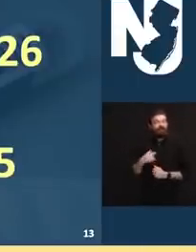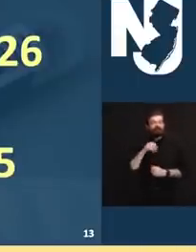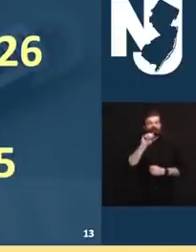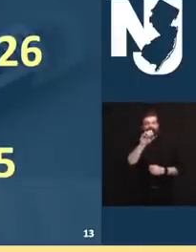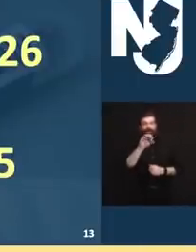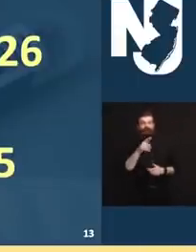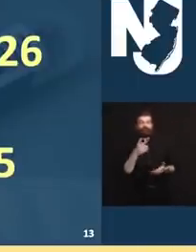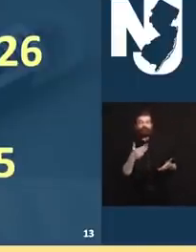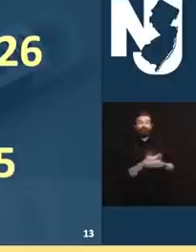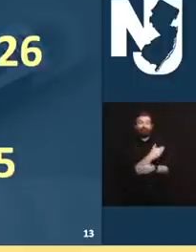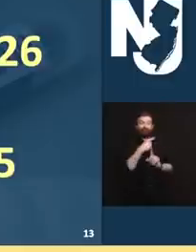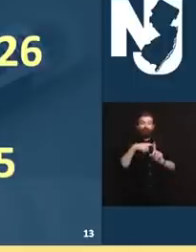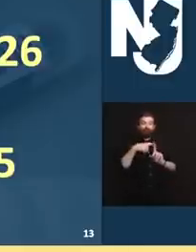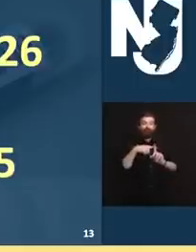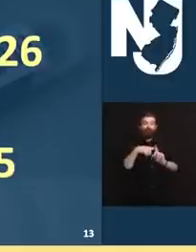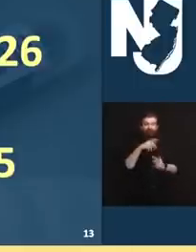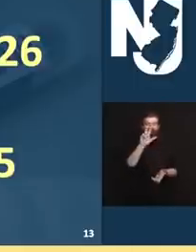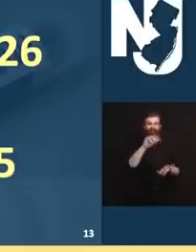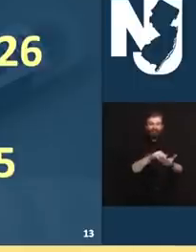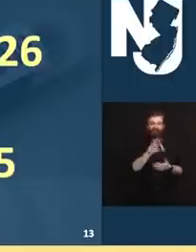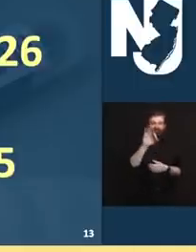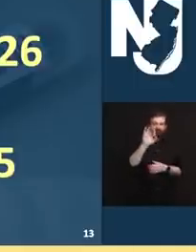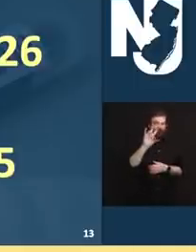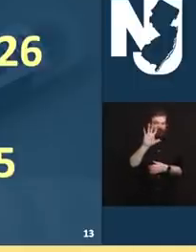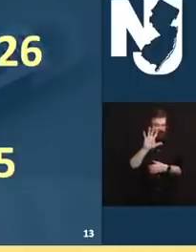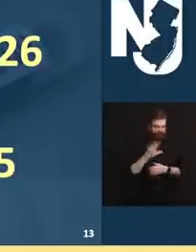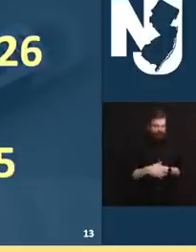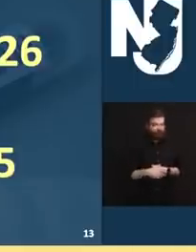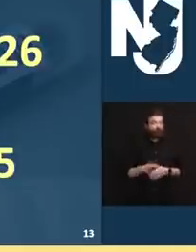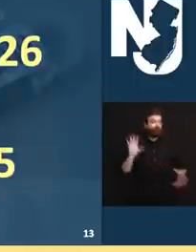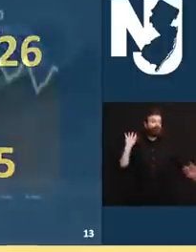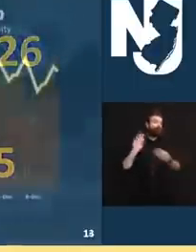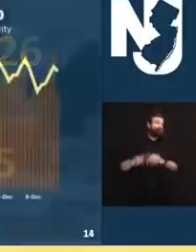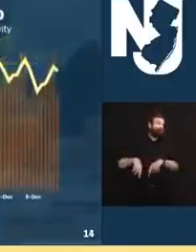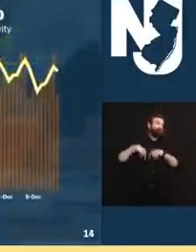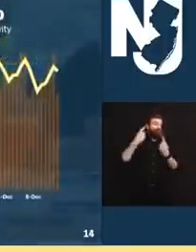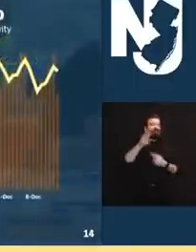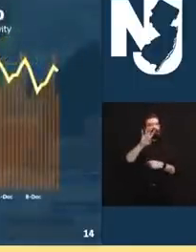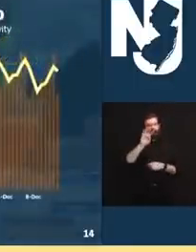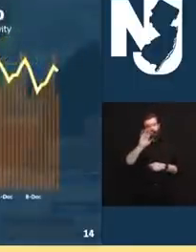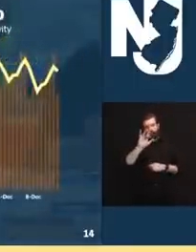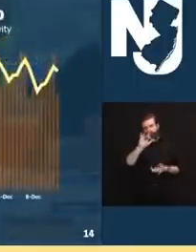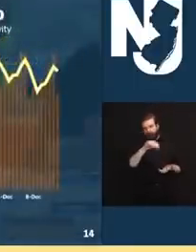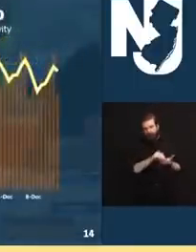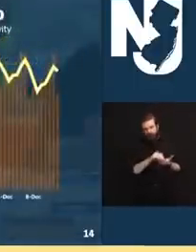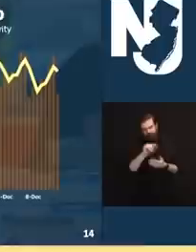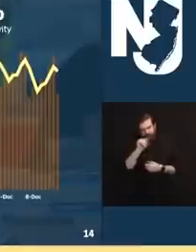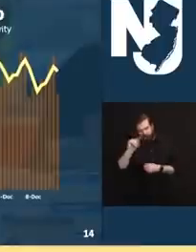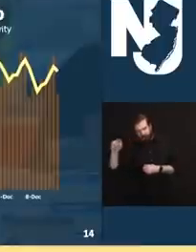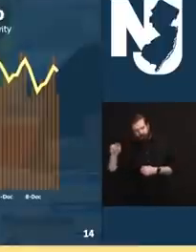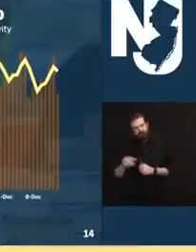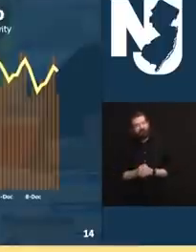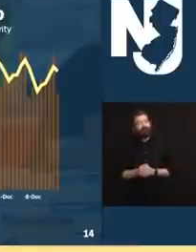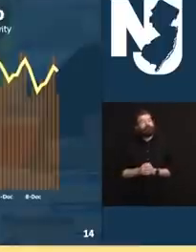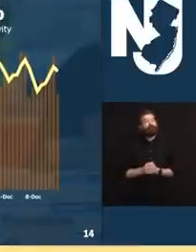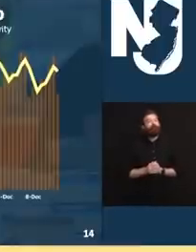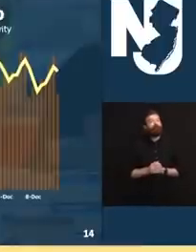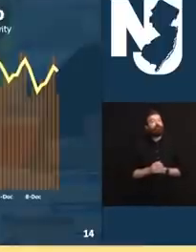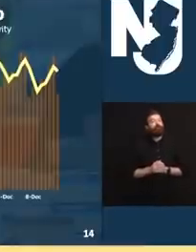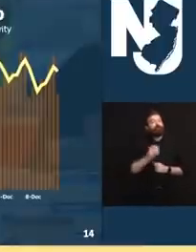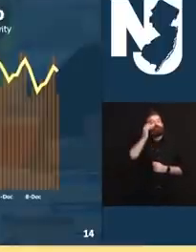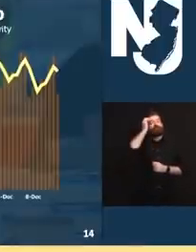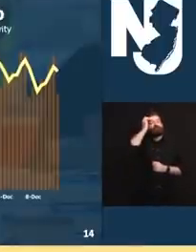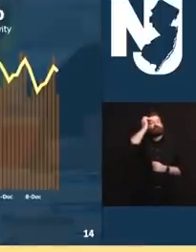423,226 since March 4th. Positivity rate, 10.08%. That's based